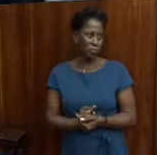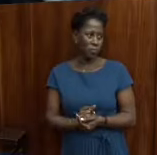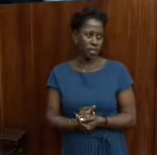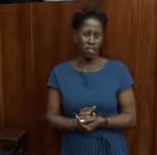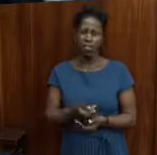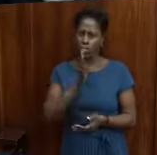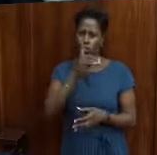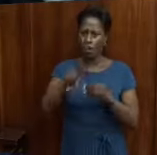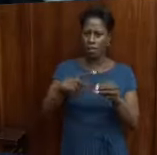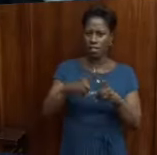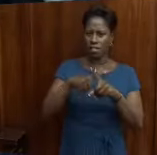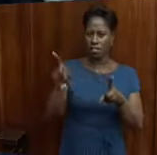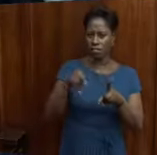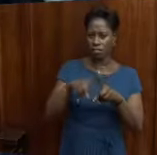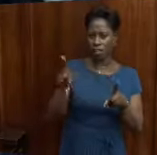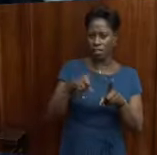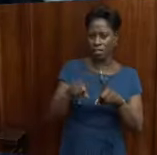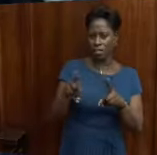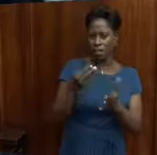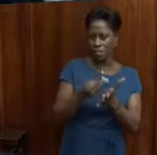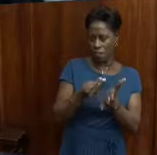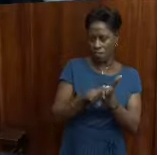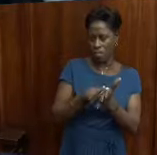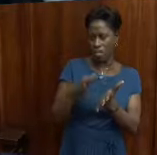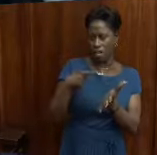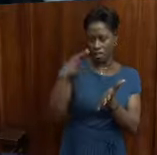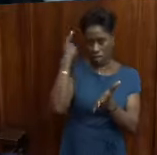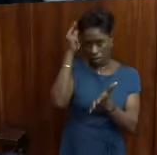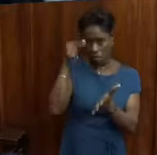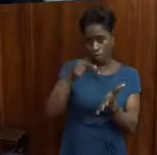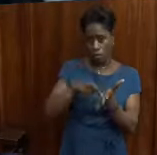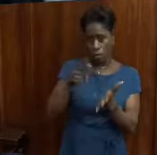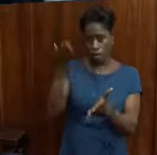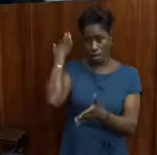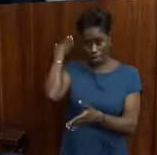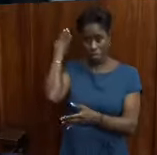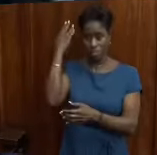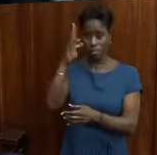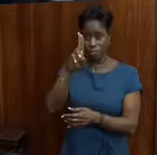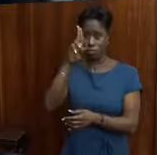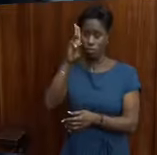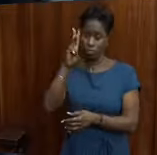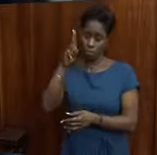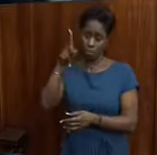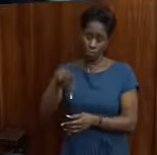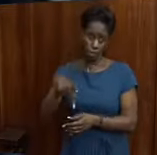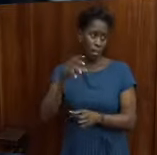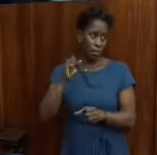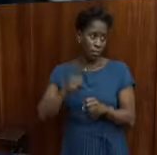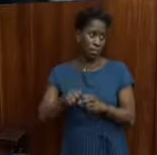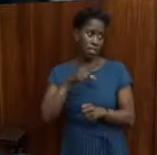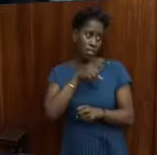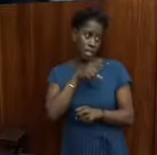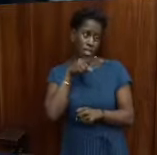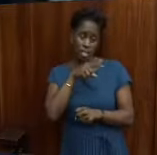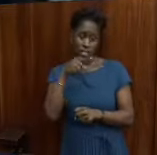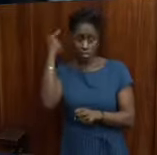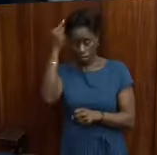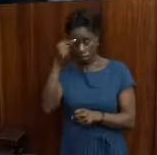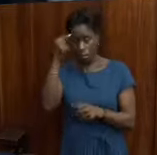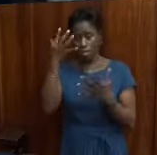growing. Under this mountain of debt commitment at the time, this administration committed to addressing the following